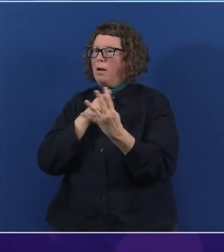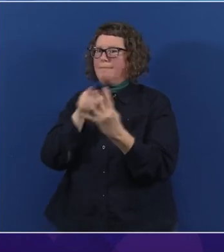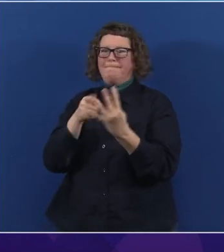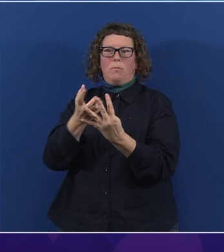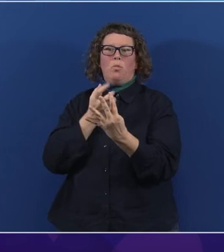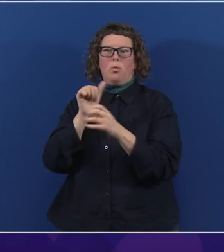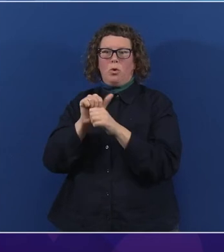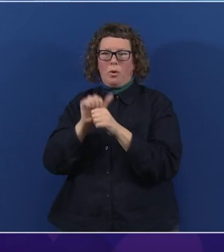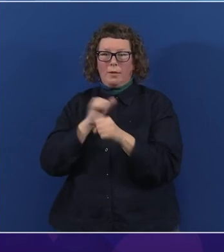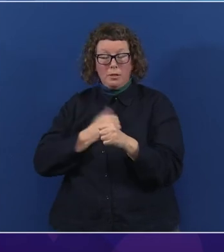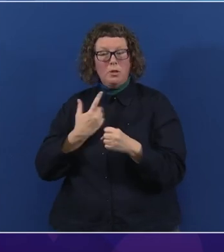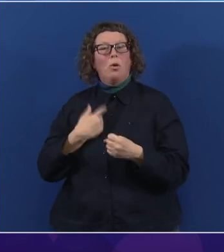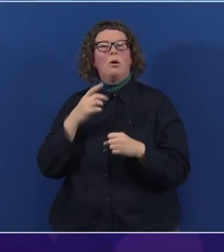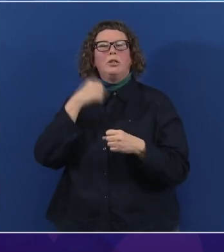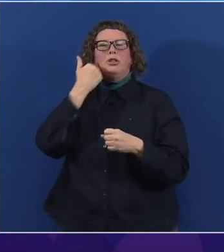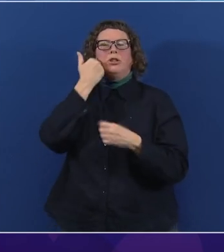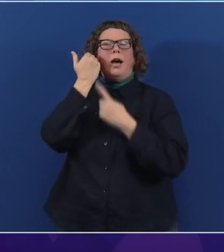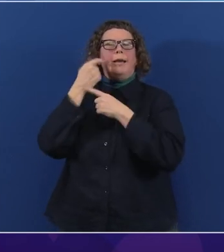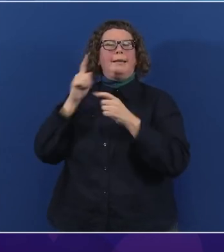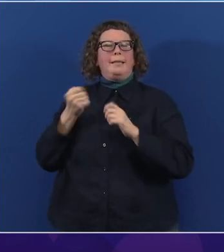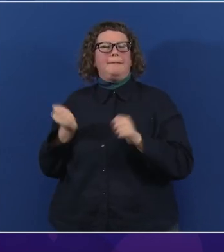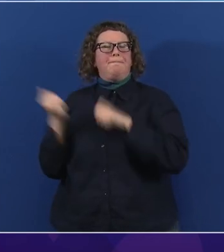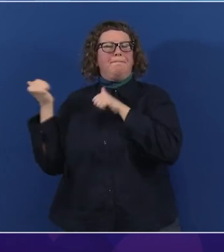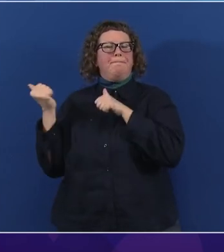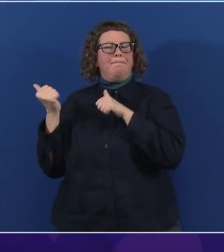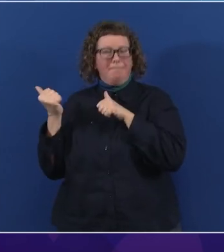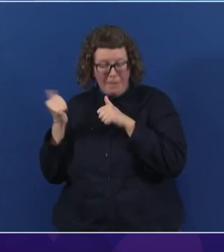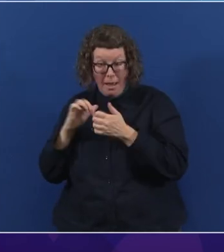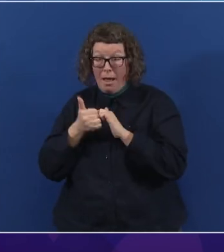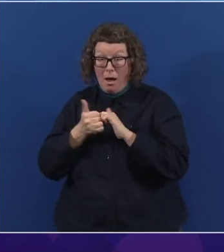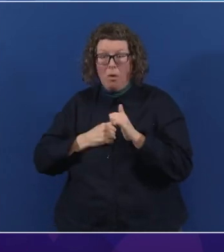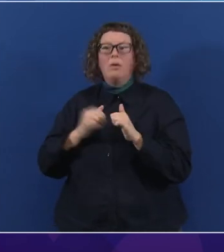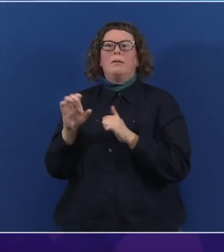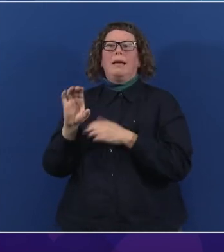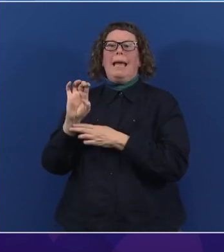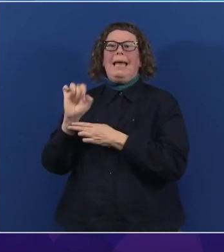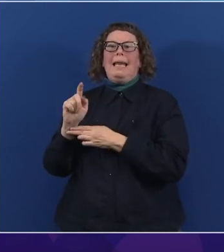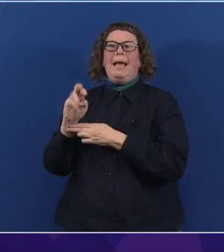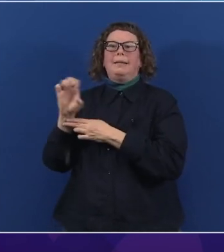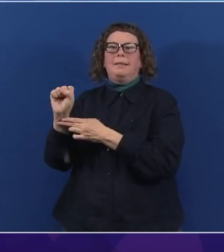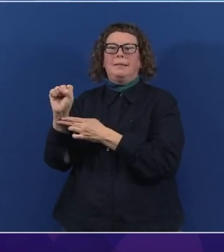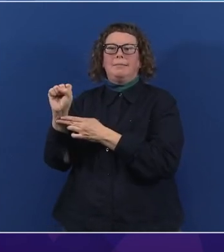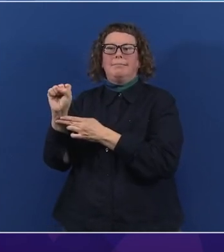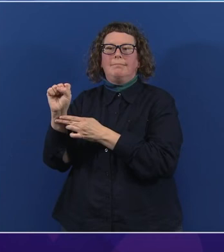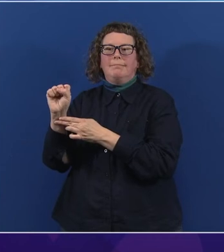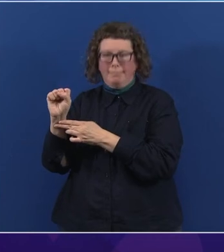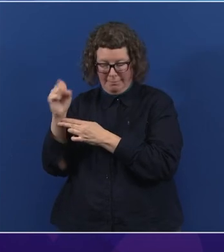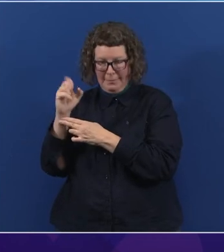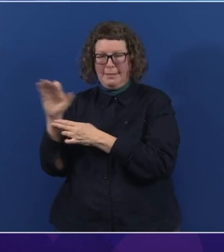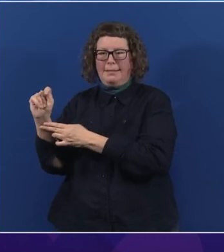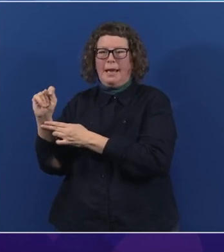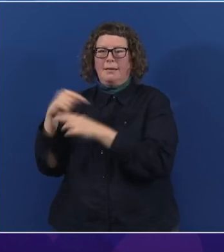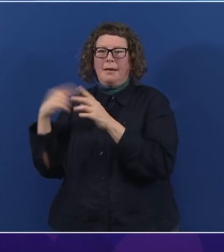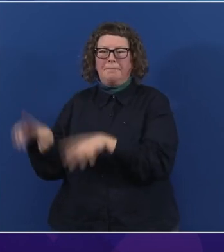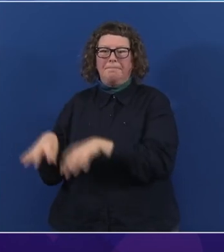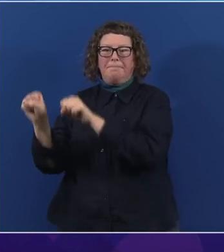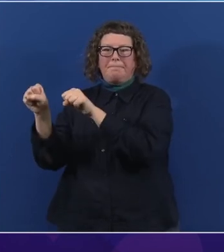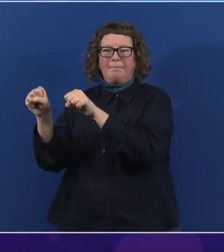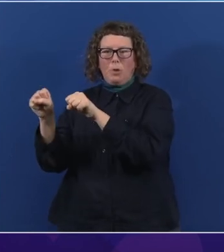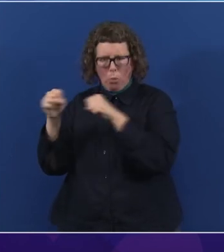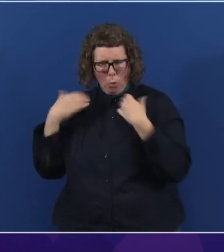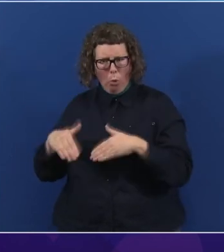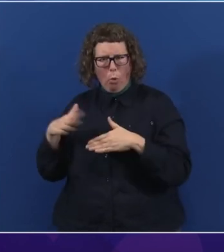So I joined extracurricular activities. The one that impacted me the most is Enactus SAIT. There, I was challenged